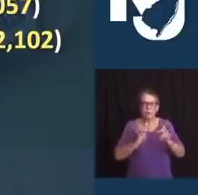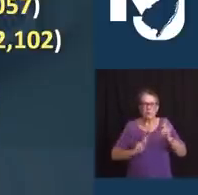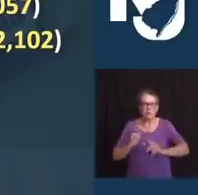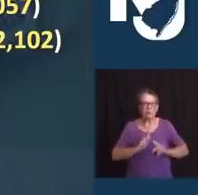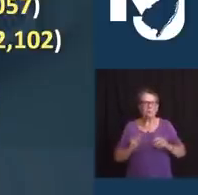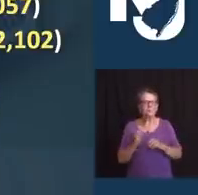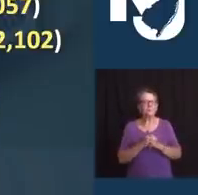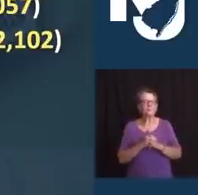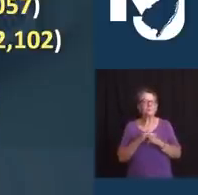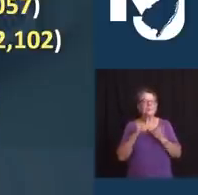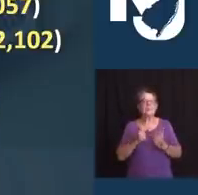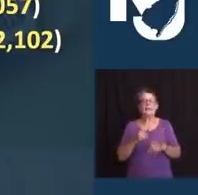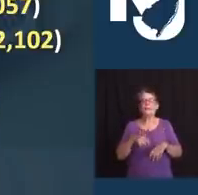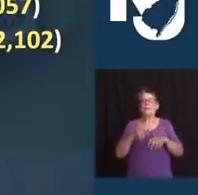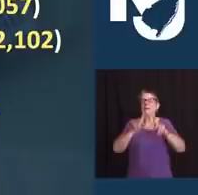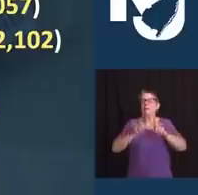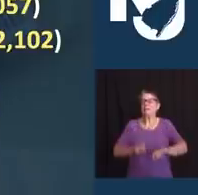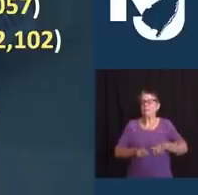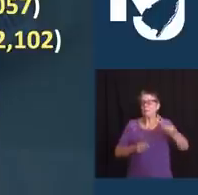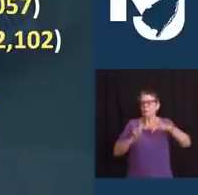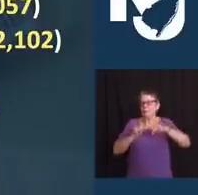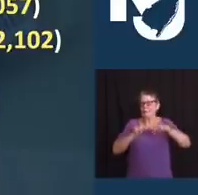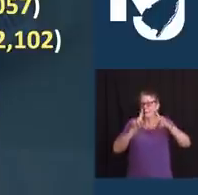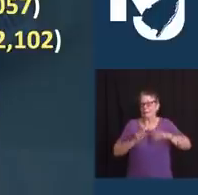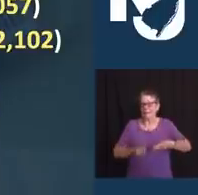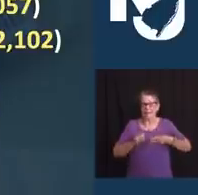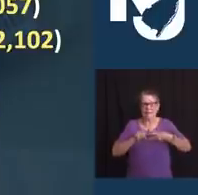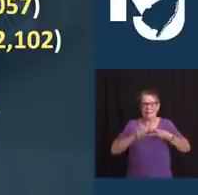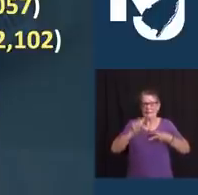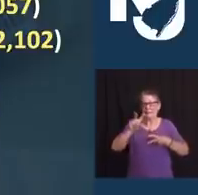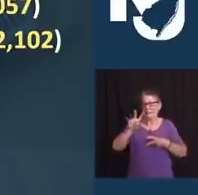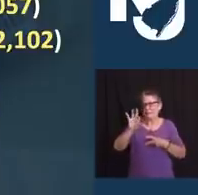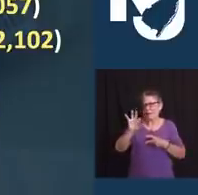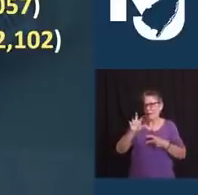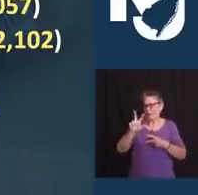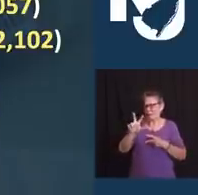Over the entirety of the past week, we reported